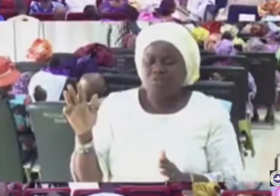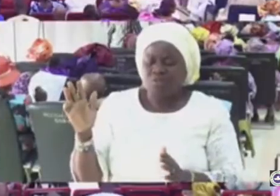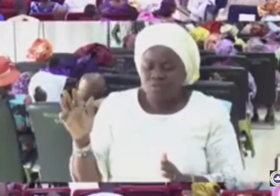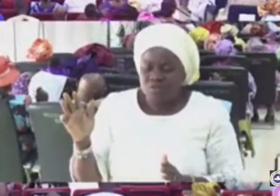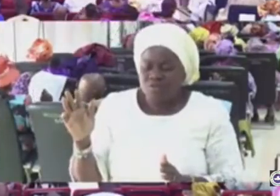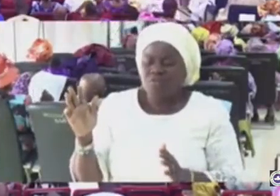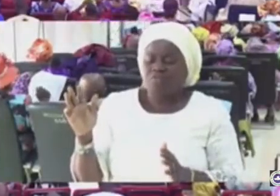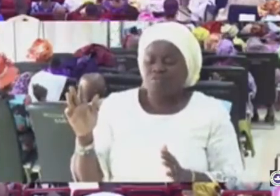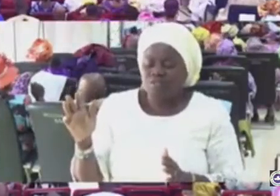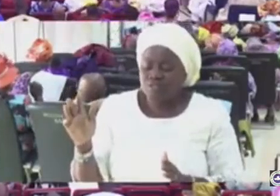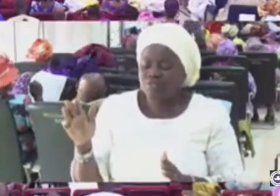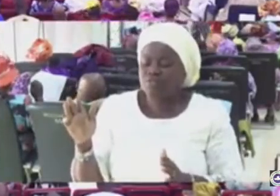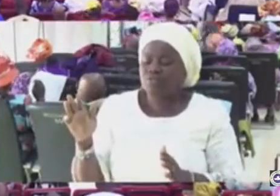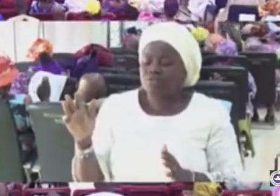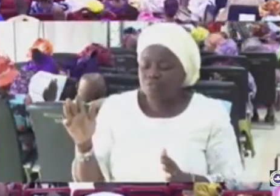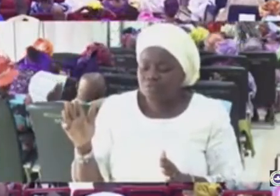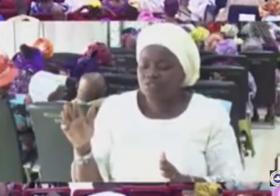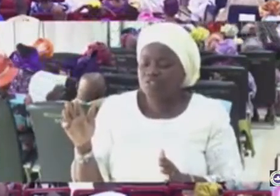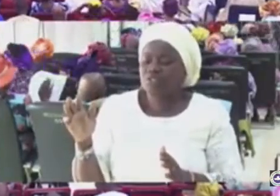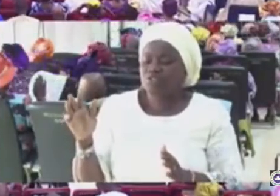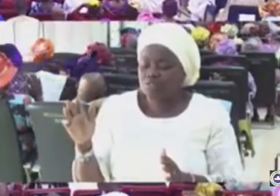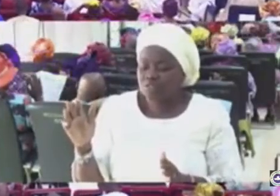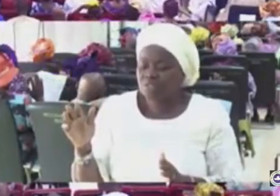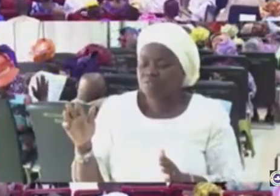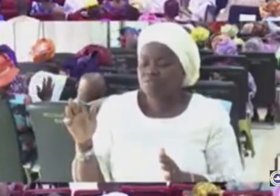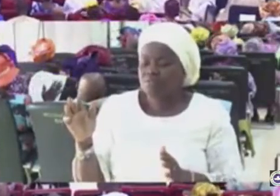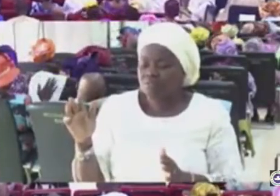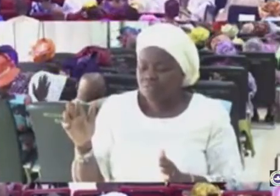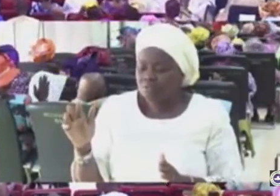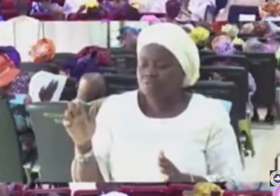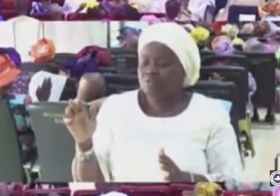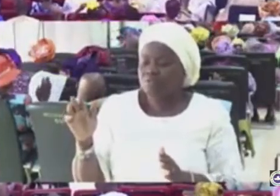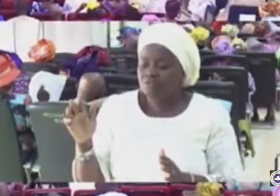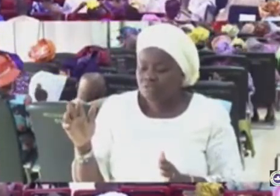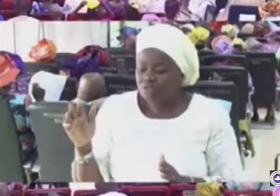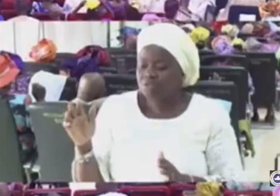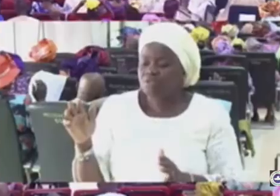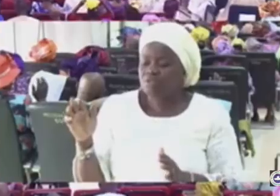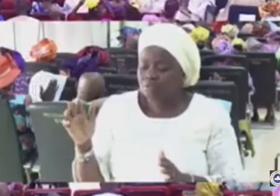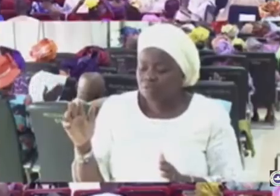praying. Yes, God bless you. Keep coming.